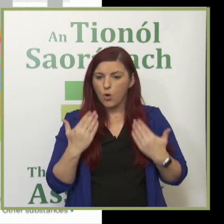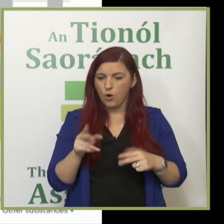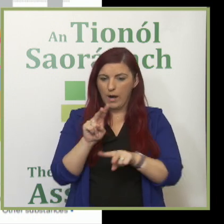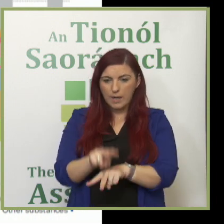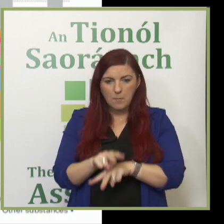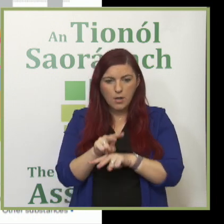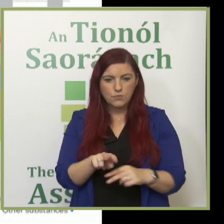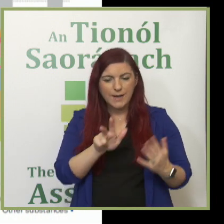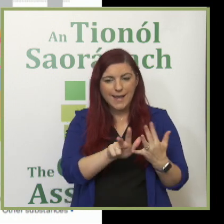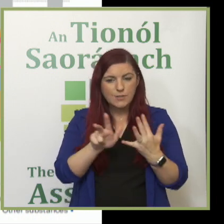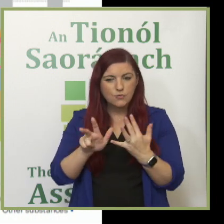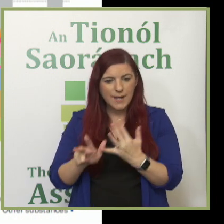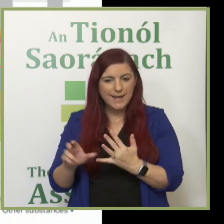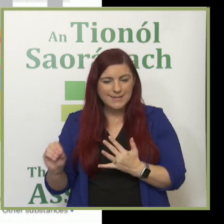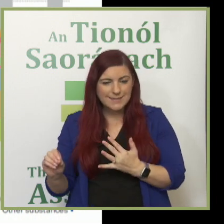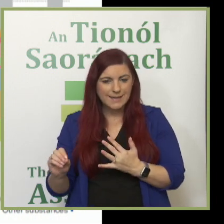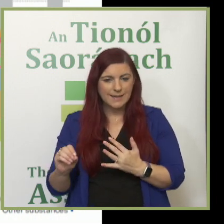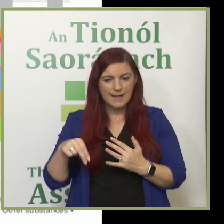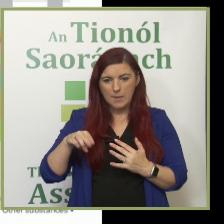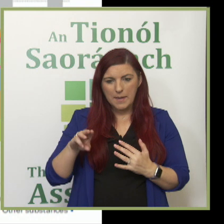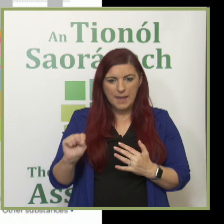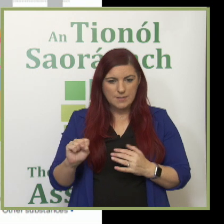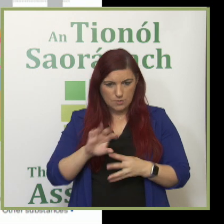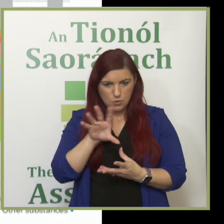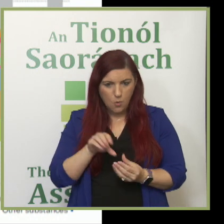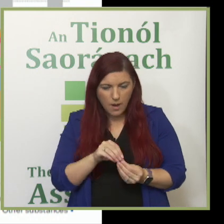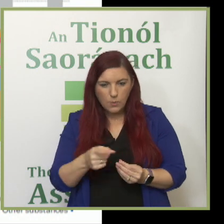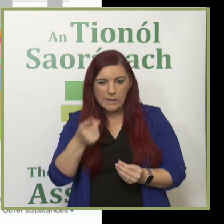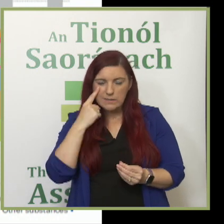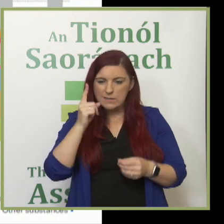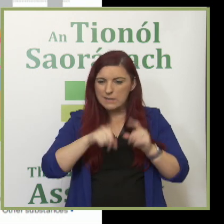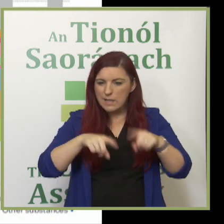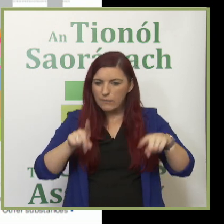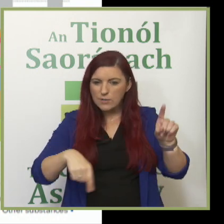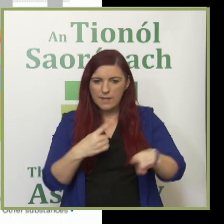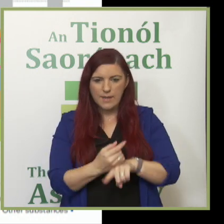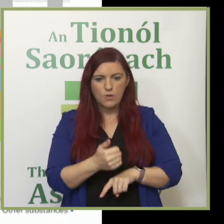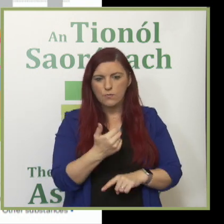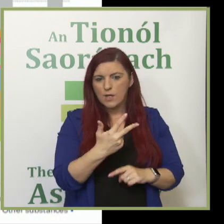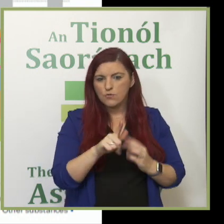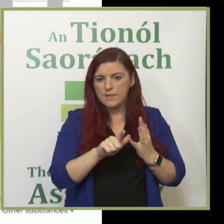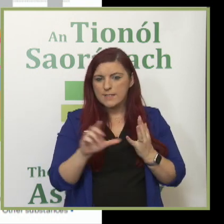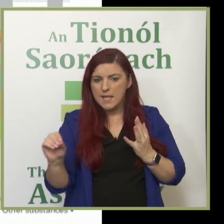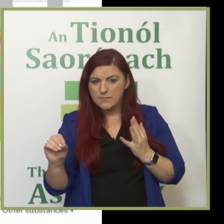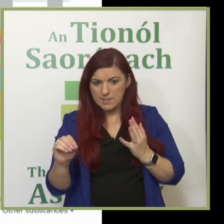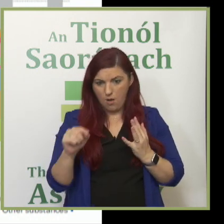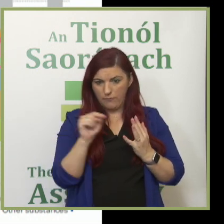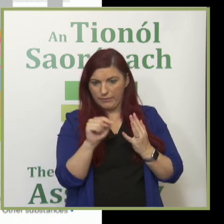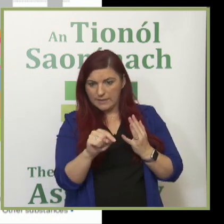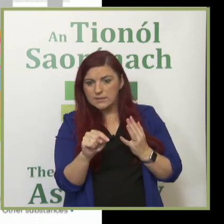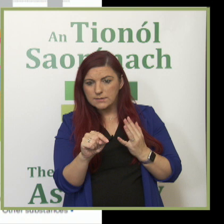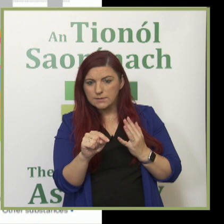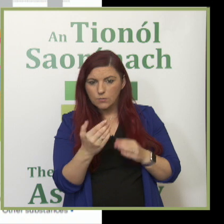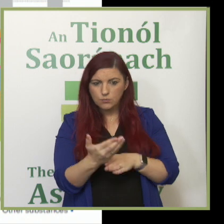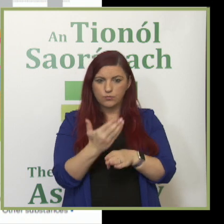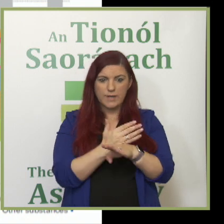substances overall, and we can see the diversity of what's available on the drug market from the fact that 370 of these previously